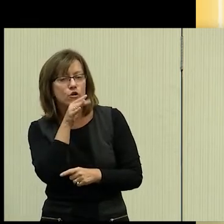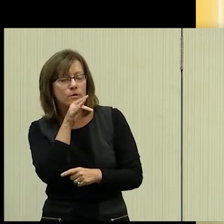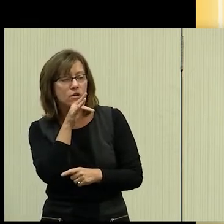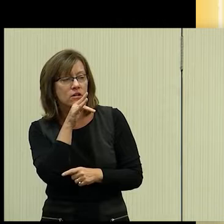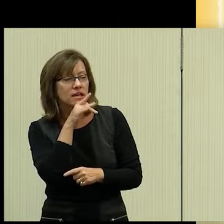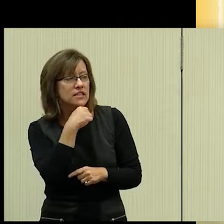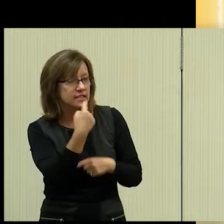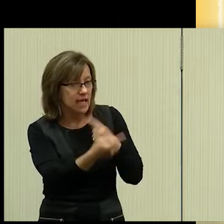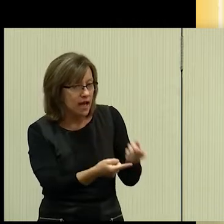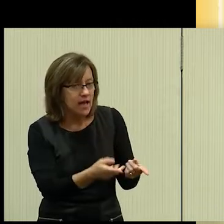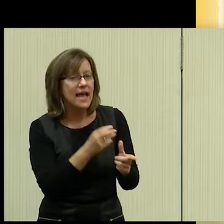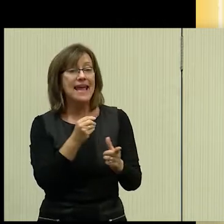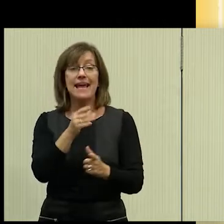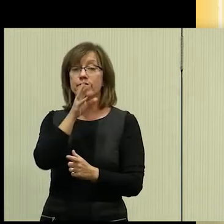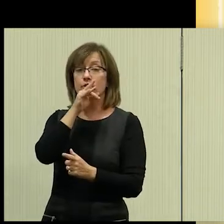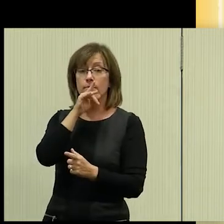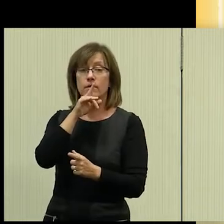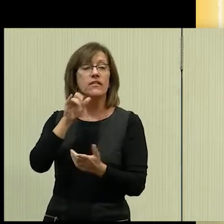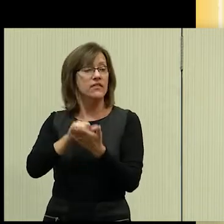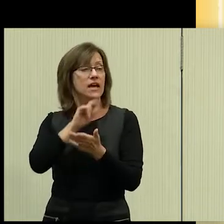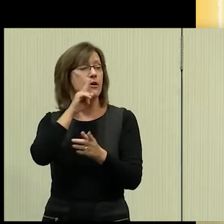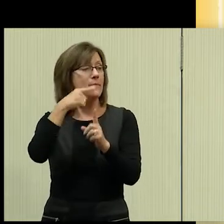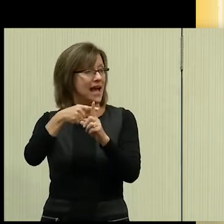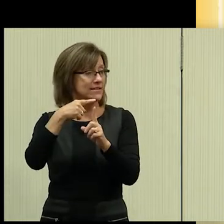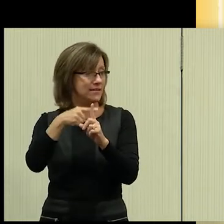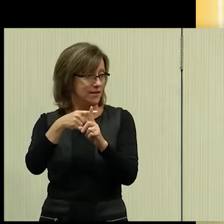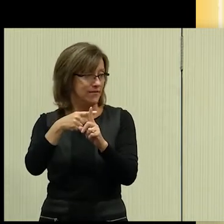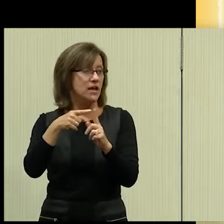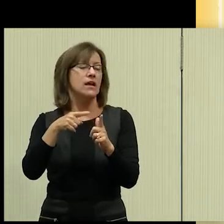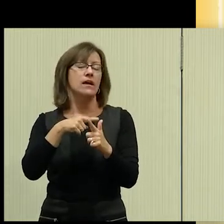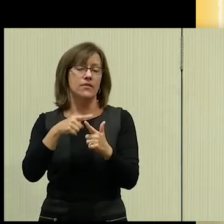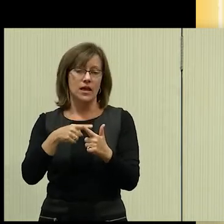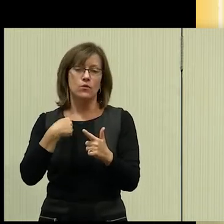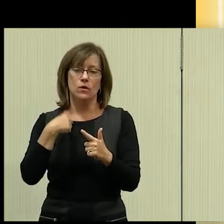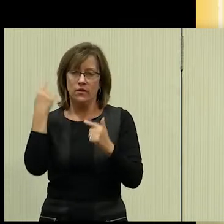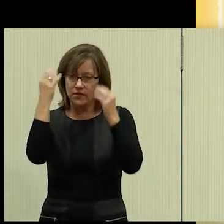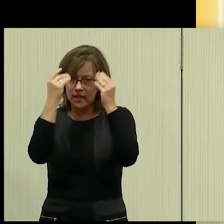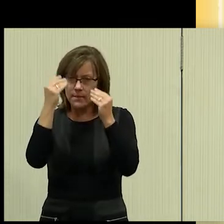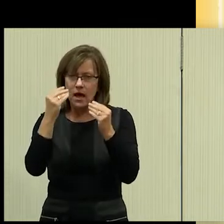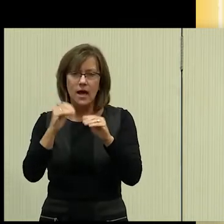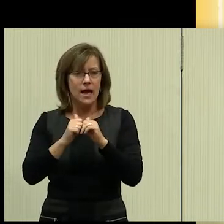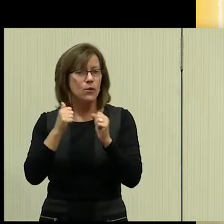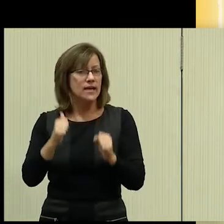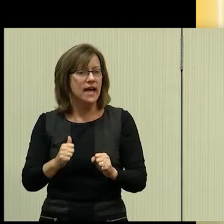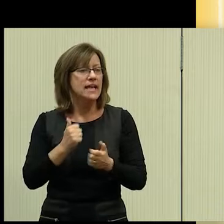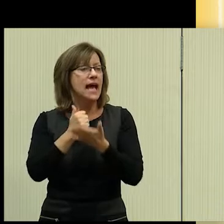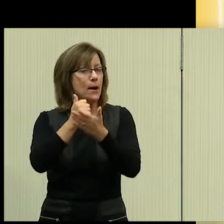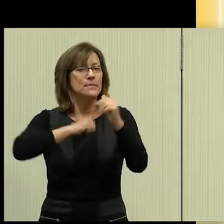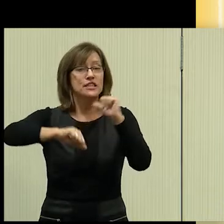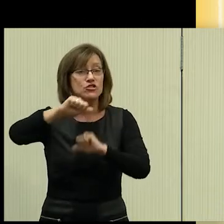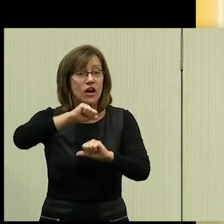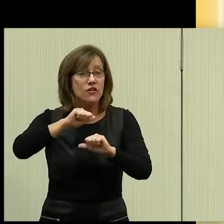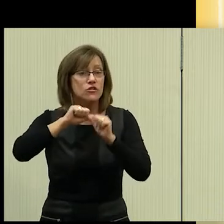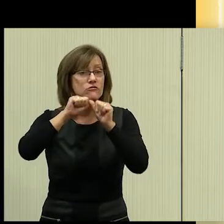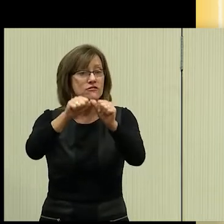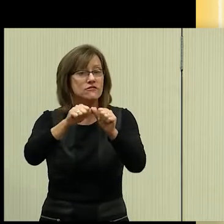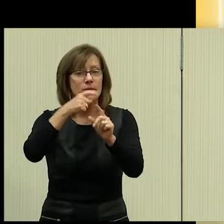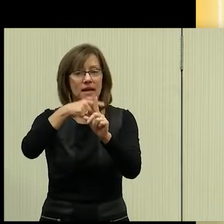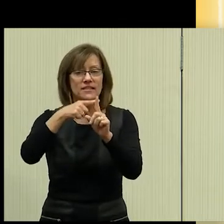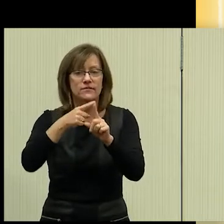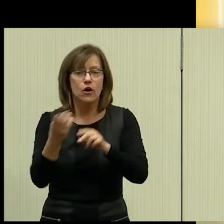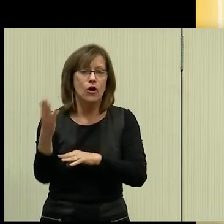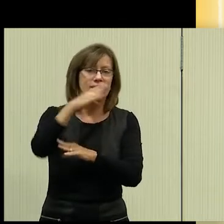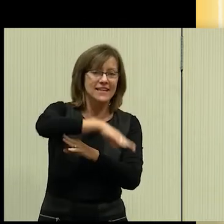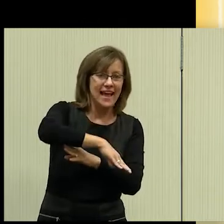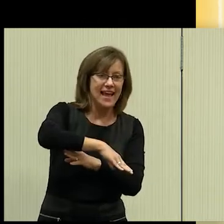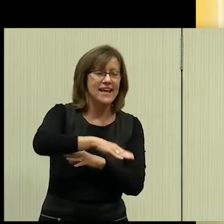and the verbals she gives that are positive. And then let's think about how you can help adults, how we can help each other remain positive throughout the